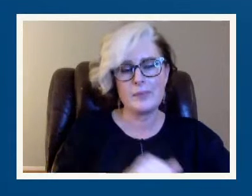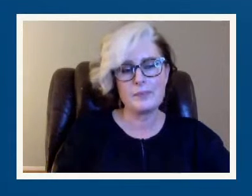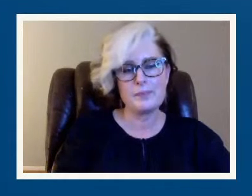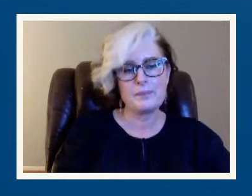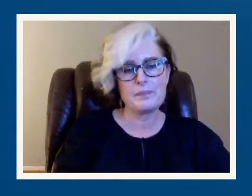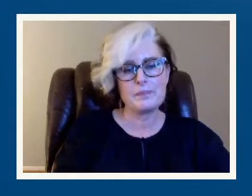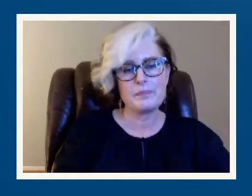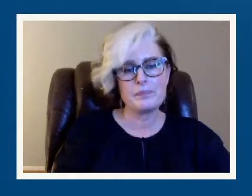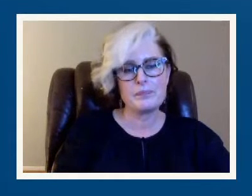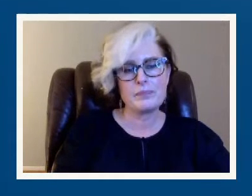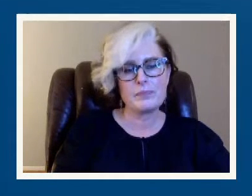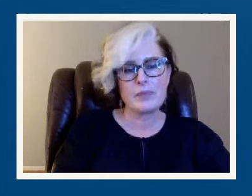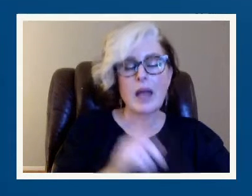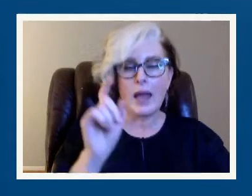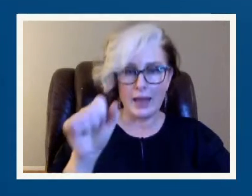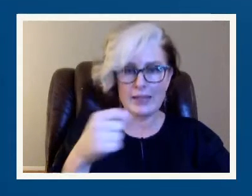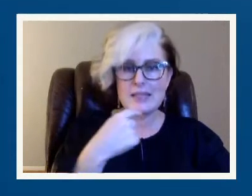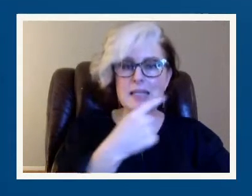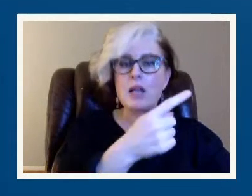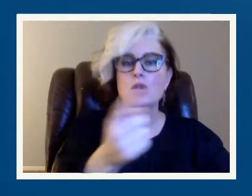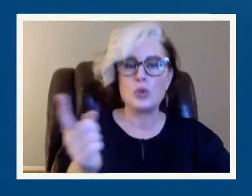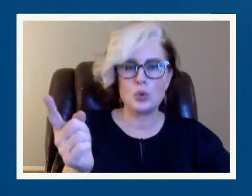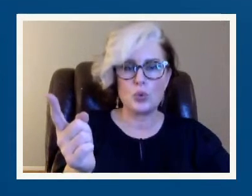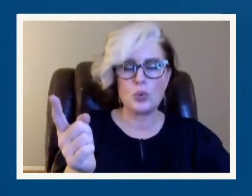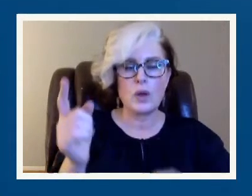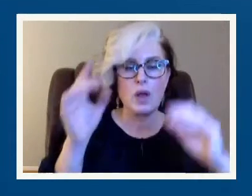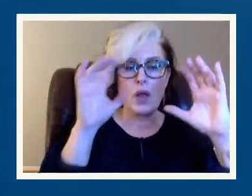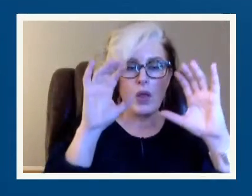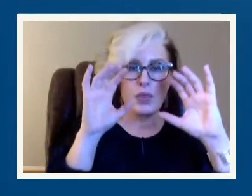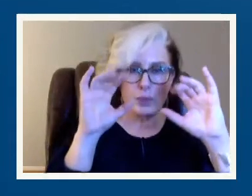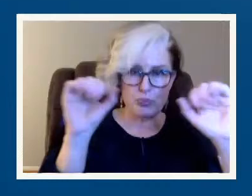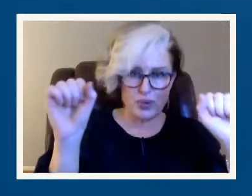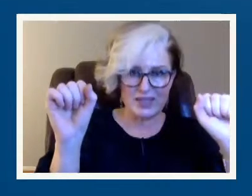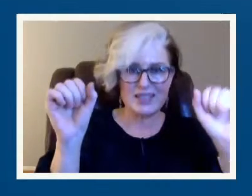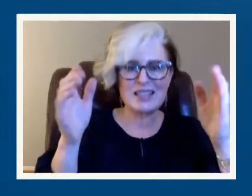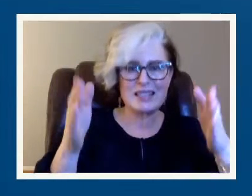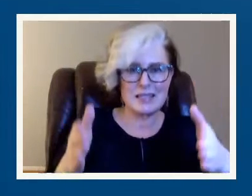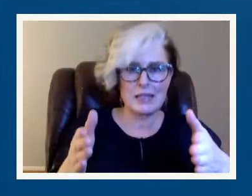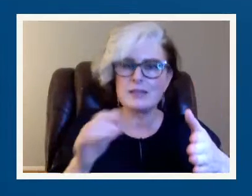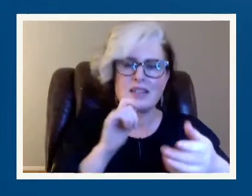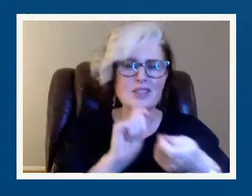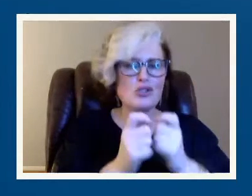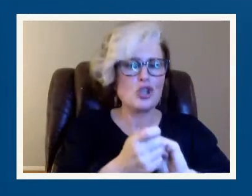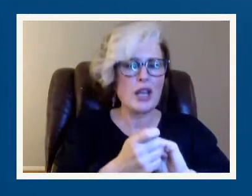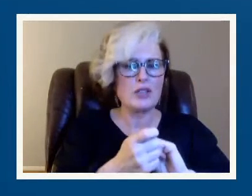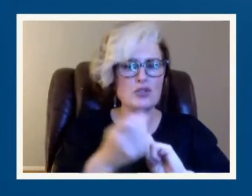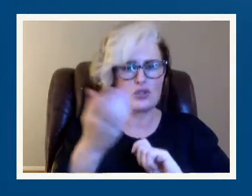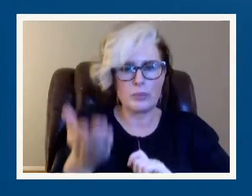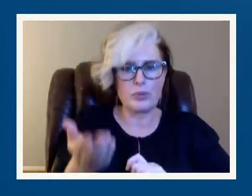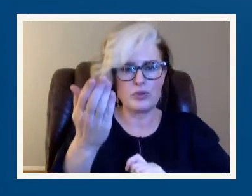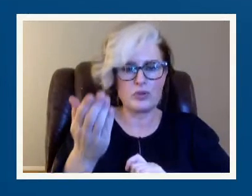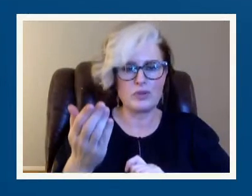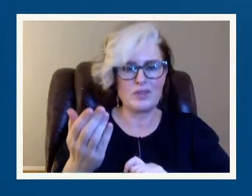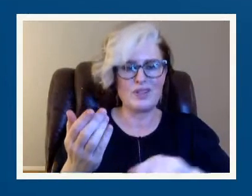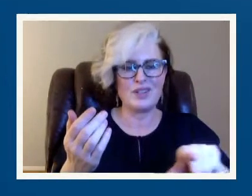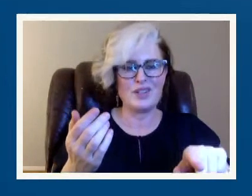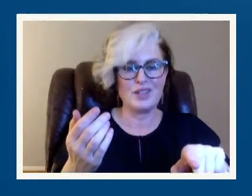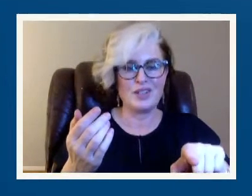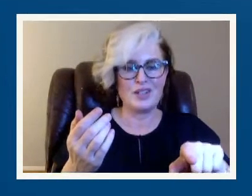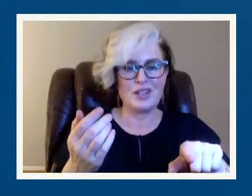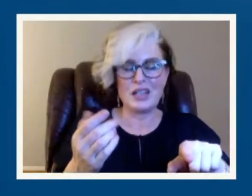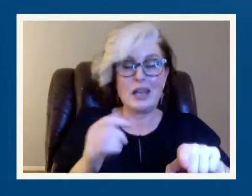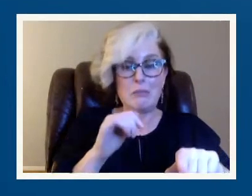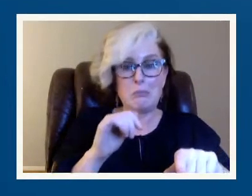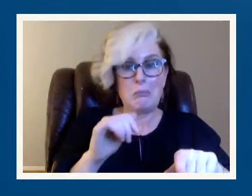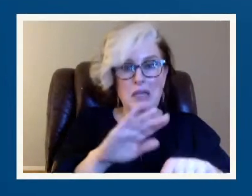You know, I can tell you that the presidency does not change who you are. You can tell by my successor, it didn't change